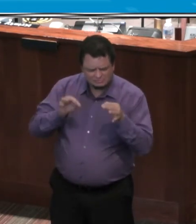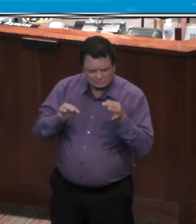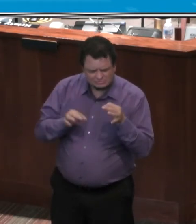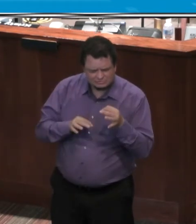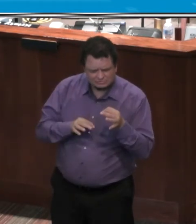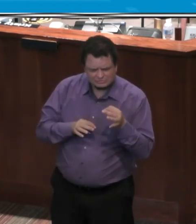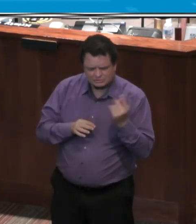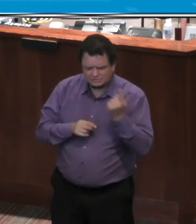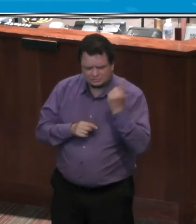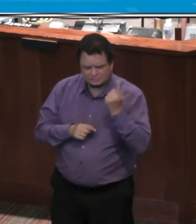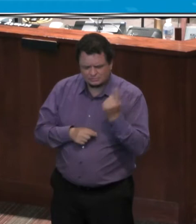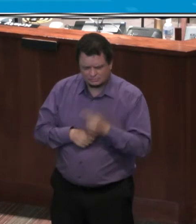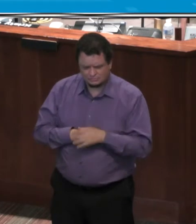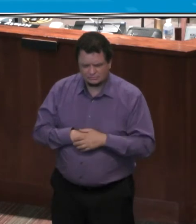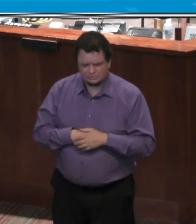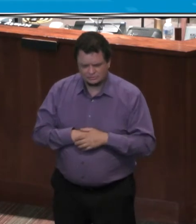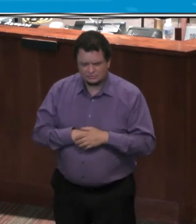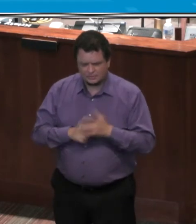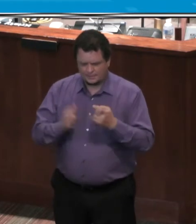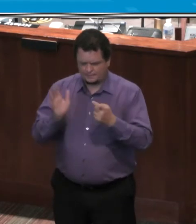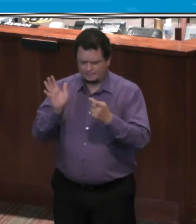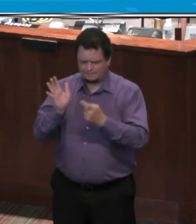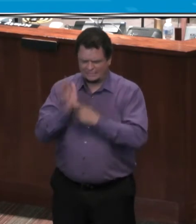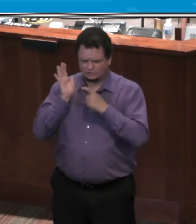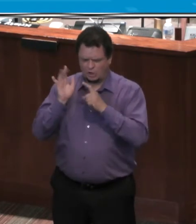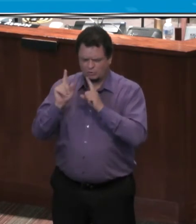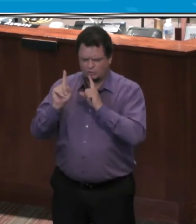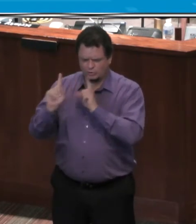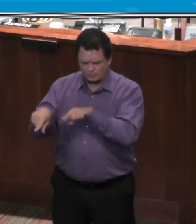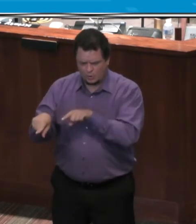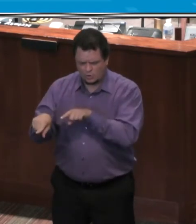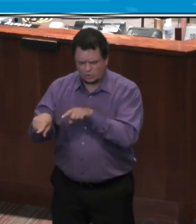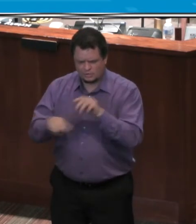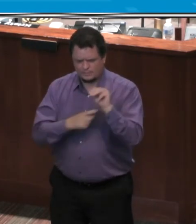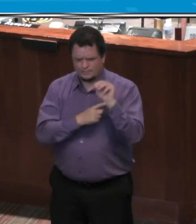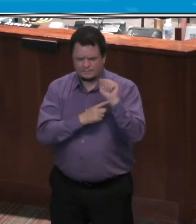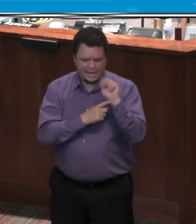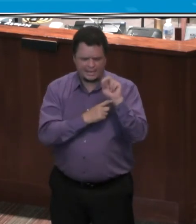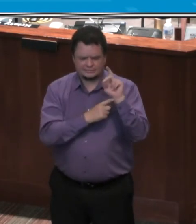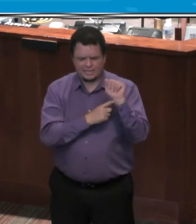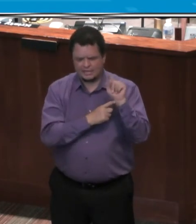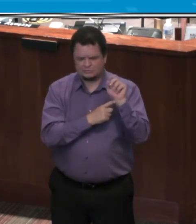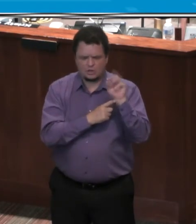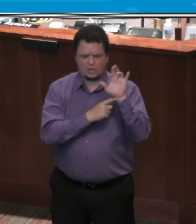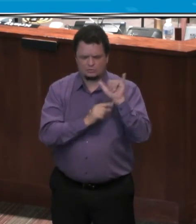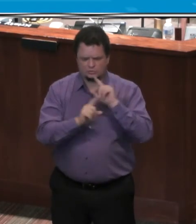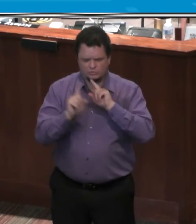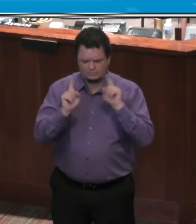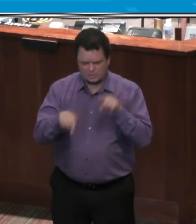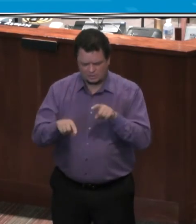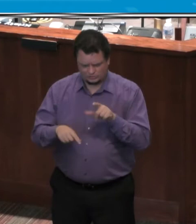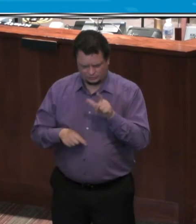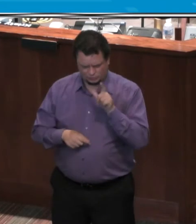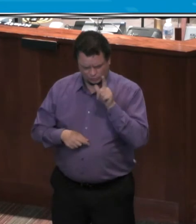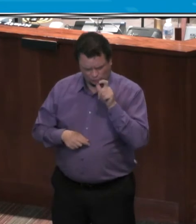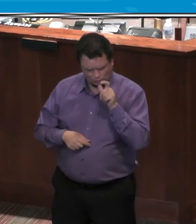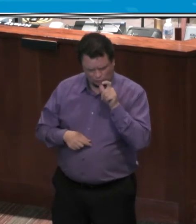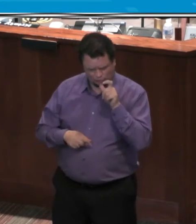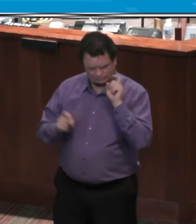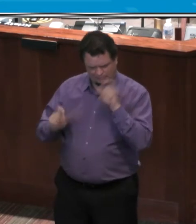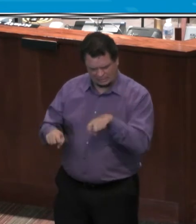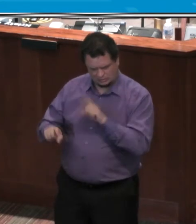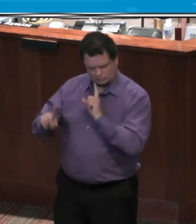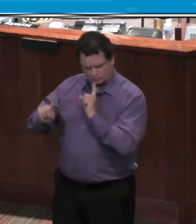it the lab where they're tested? Is it only kids that are tested? Is it symptomology that is reported? Is it the